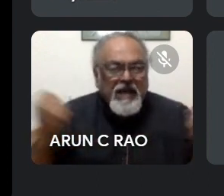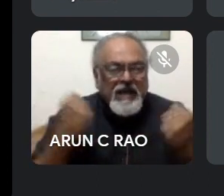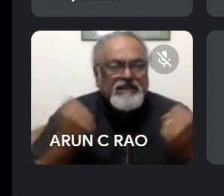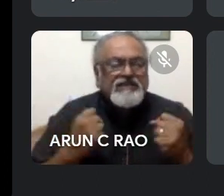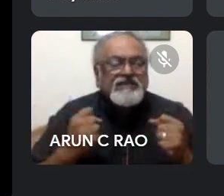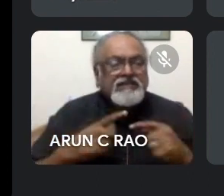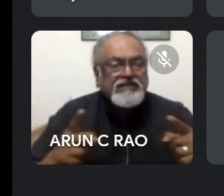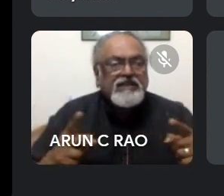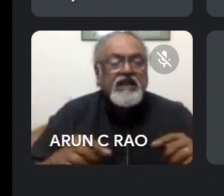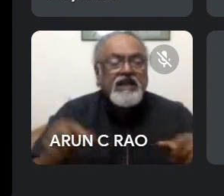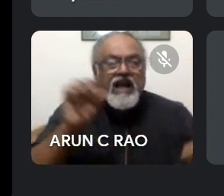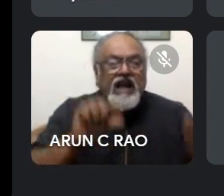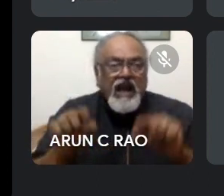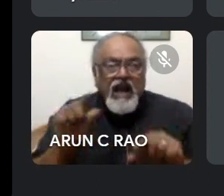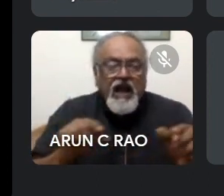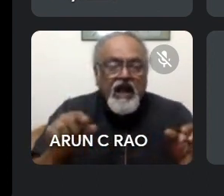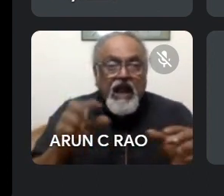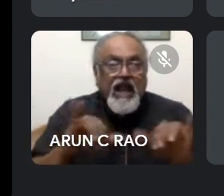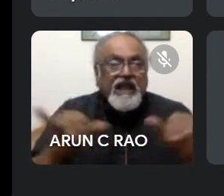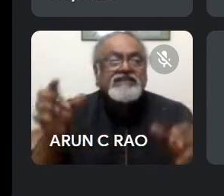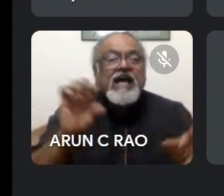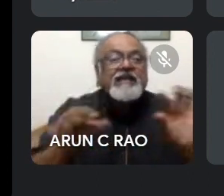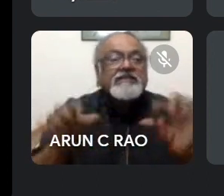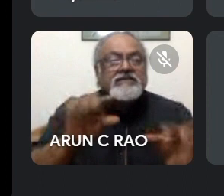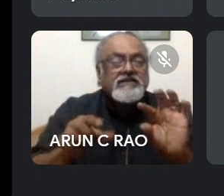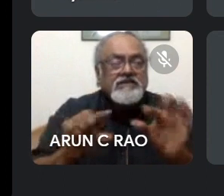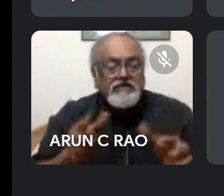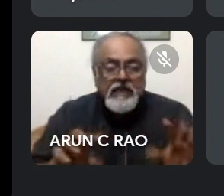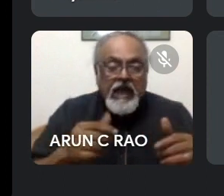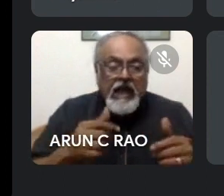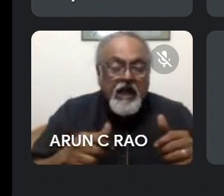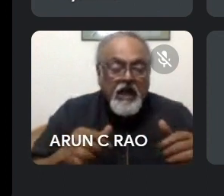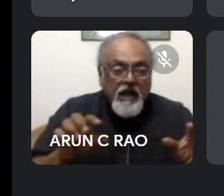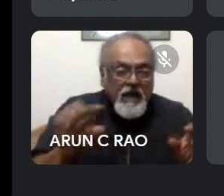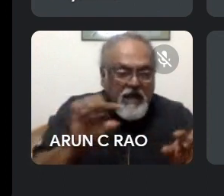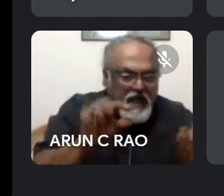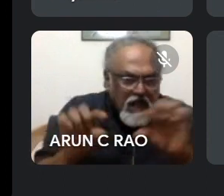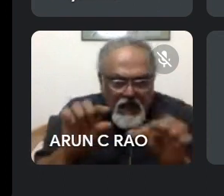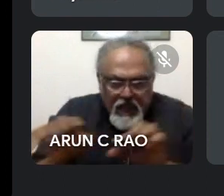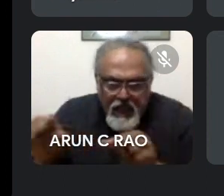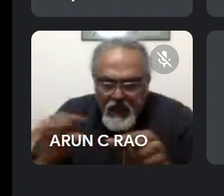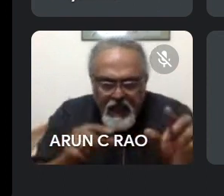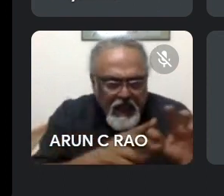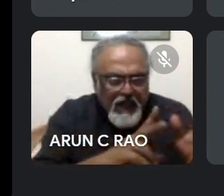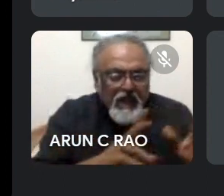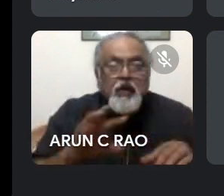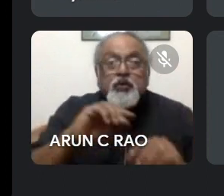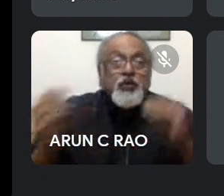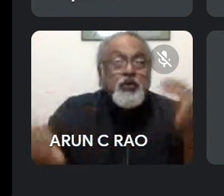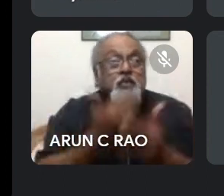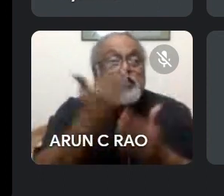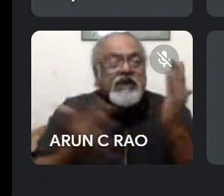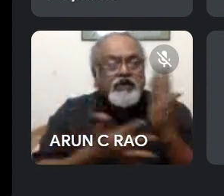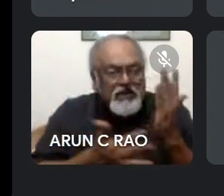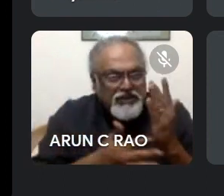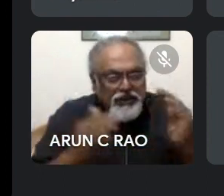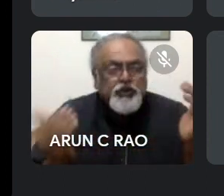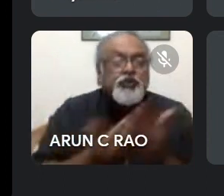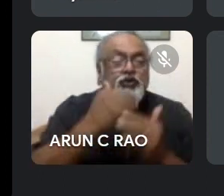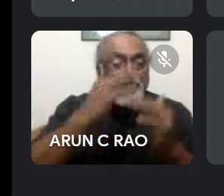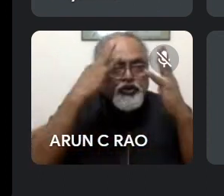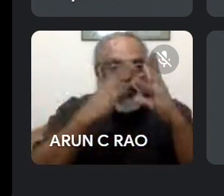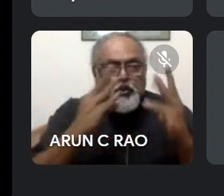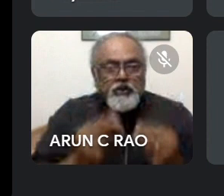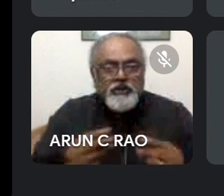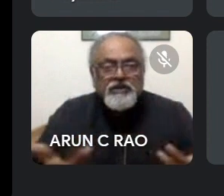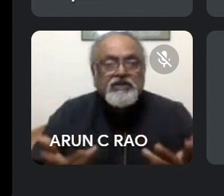hard to ask, when you're experimenting with a new technology or, a new solution, say, I find a